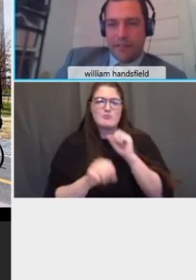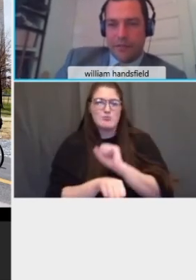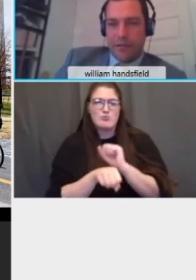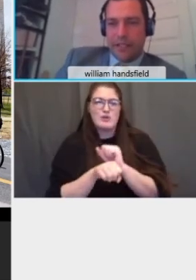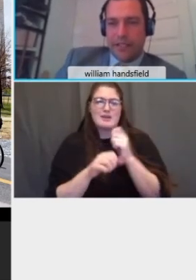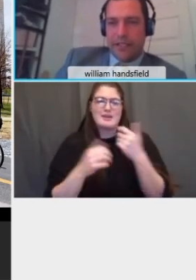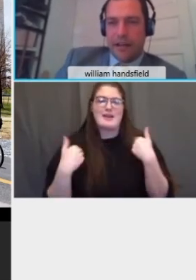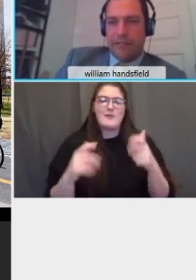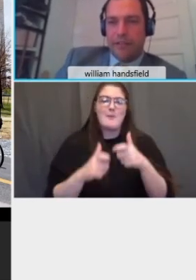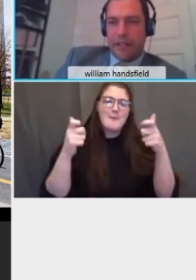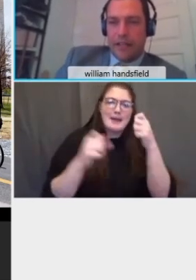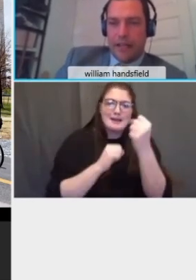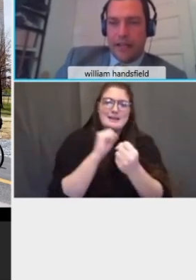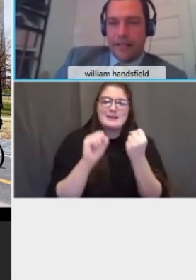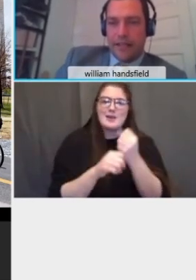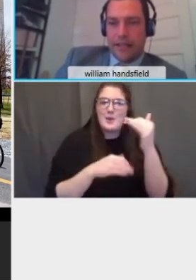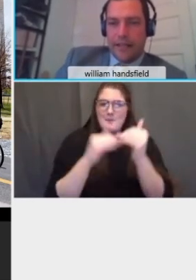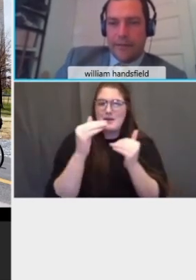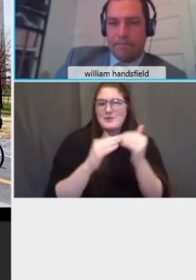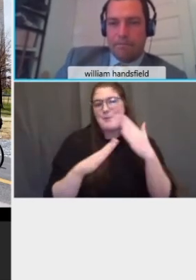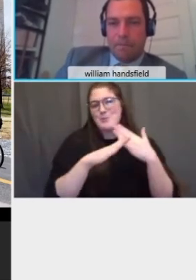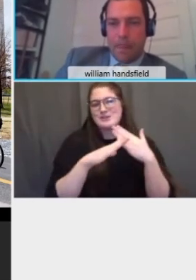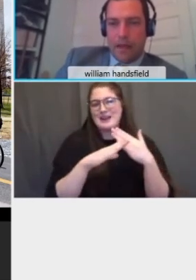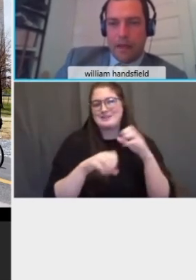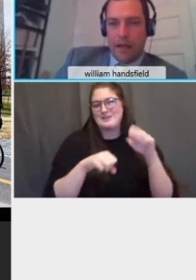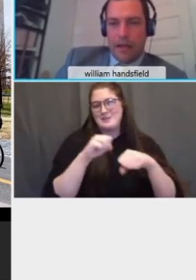terms of building this stuff. And